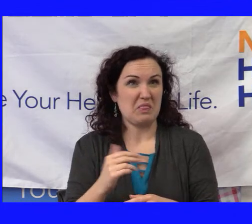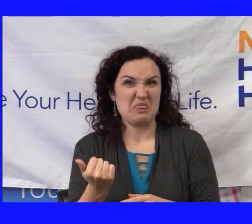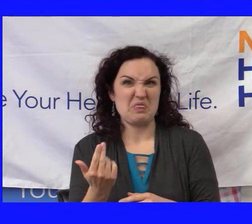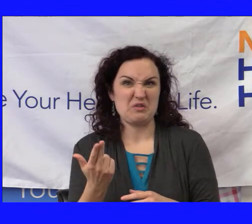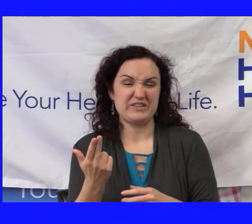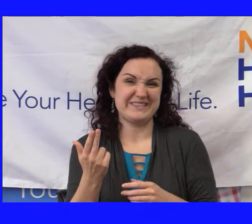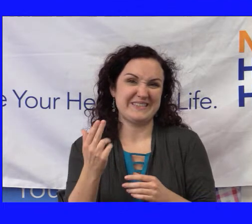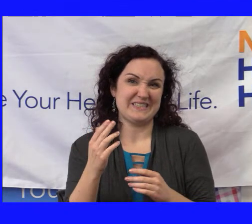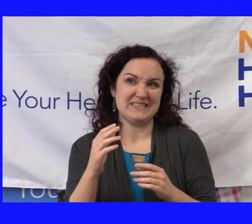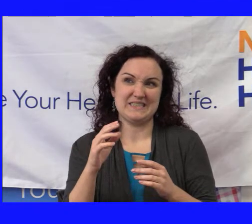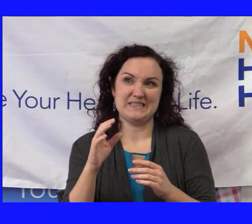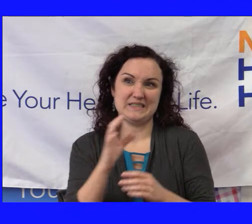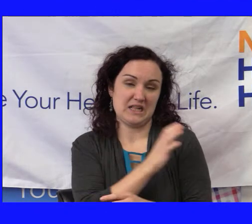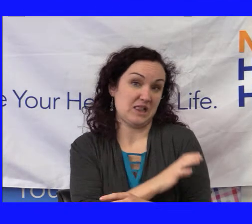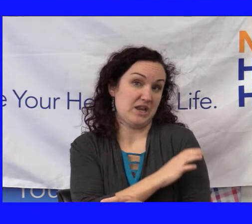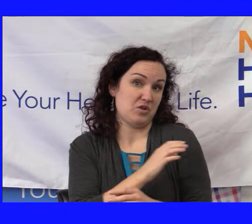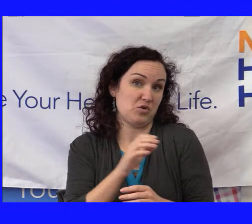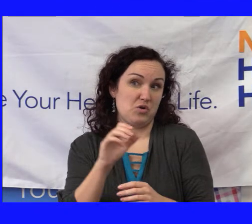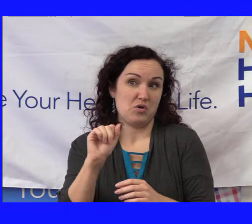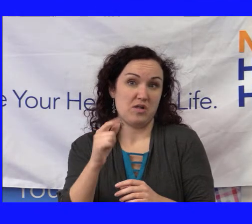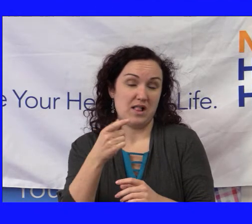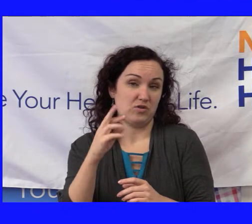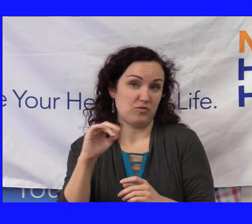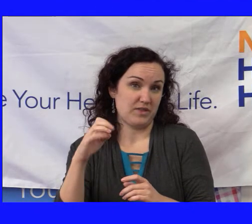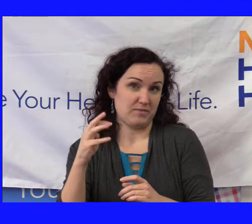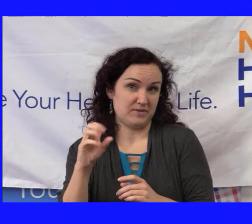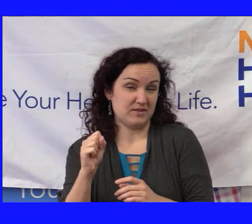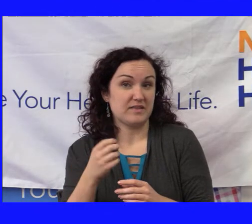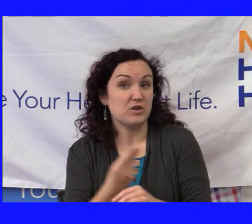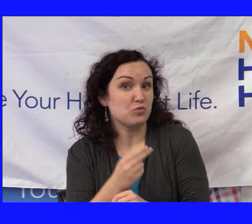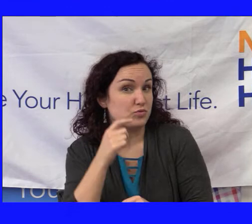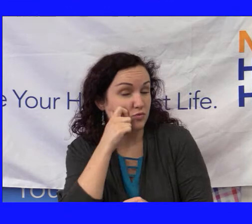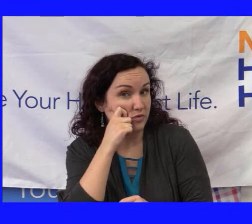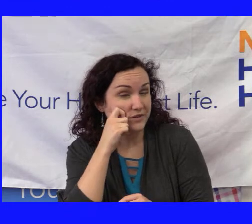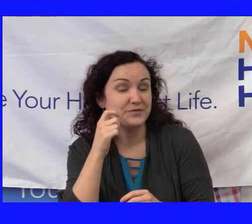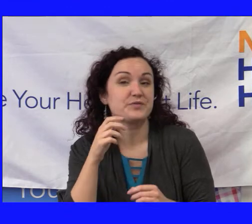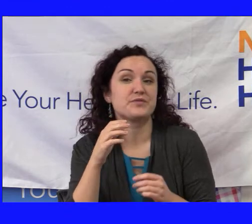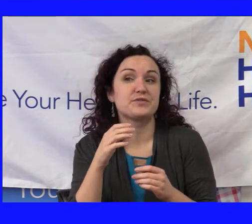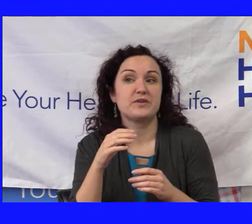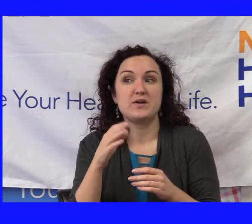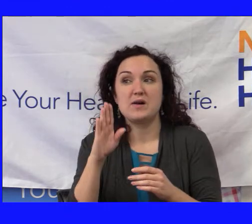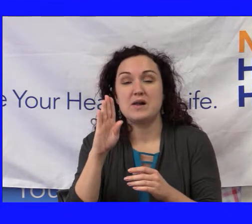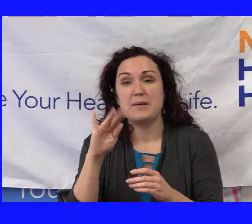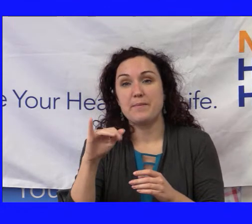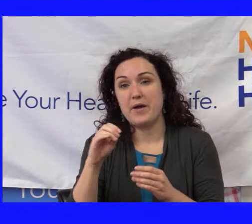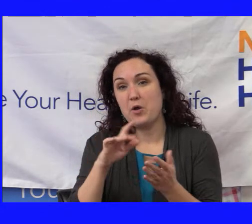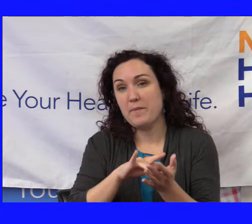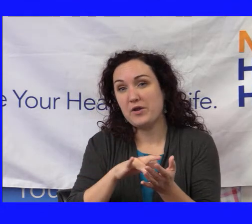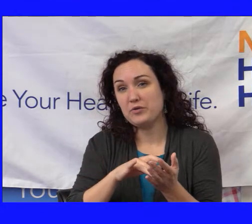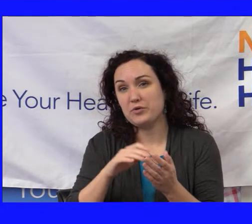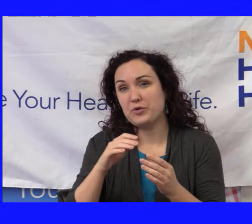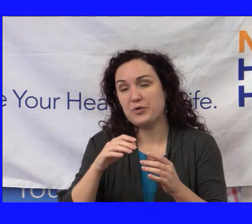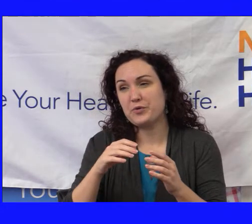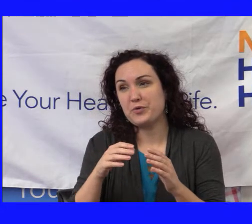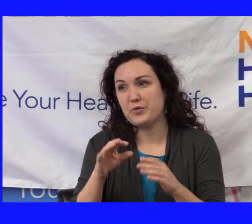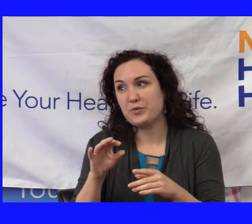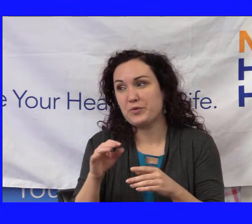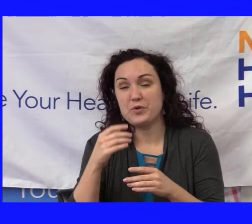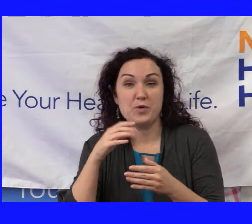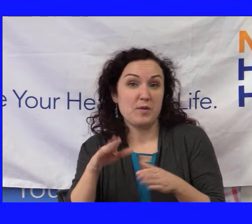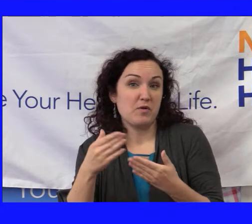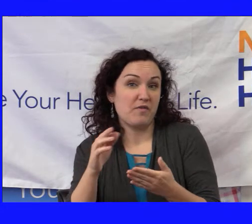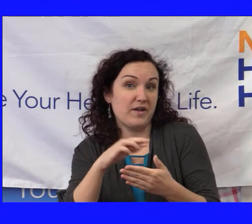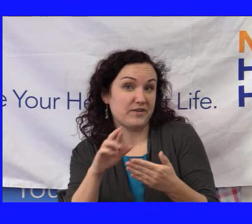clinical algorithms that use race as an objective measure in biomedical algorithms or equations that provide different results or